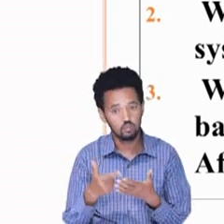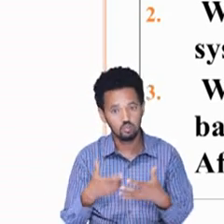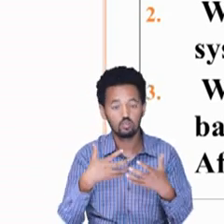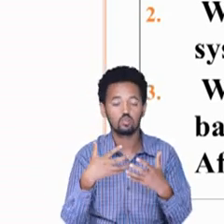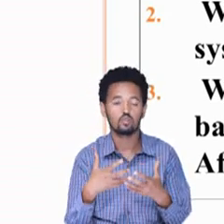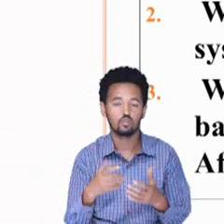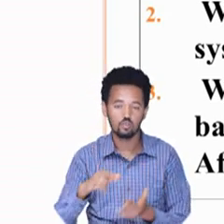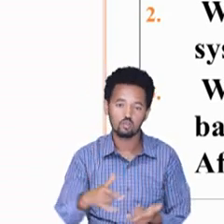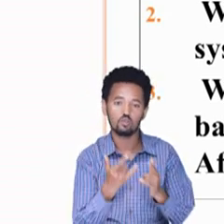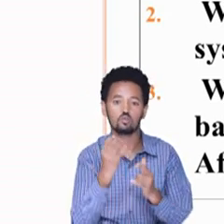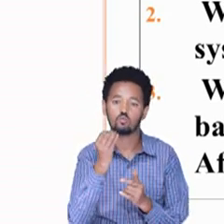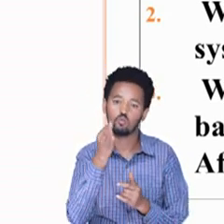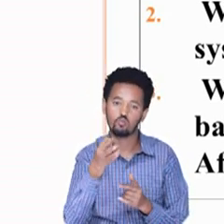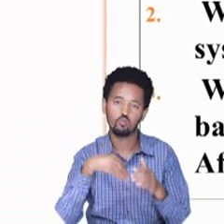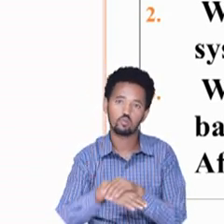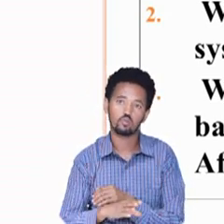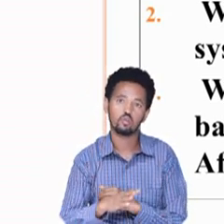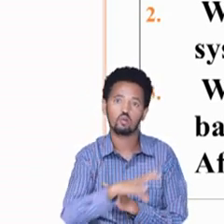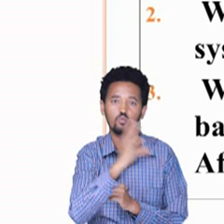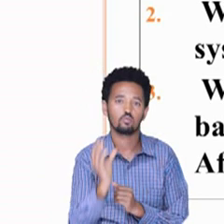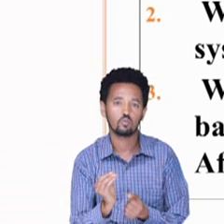of Africa?